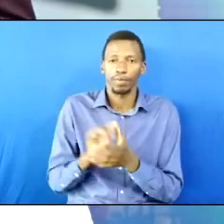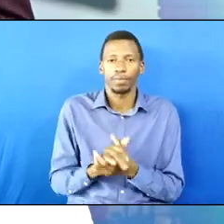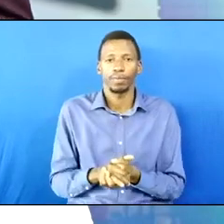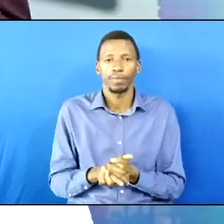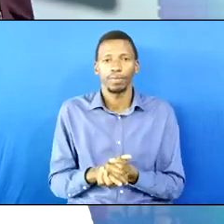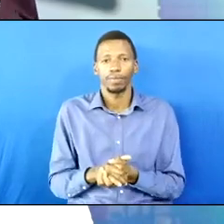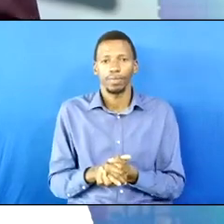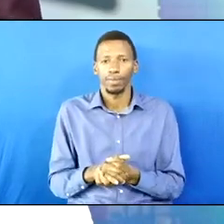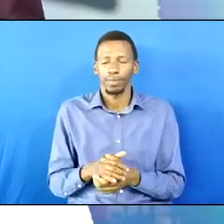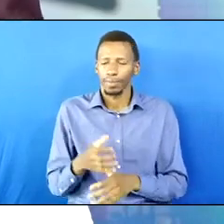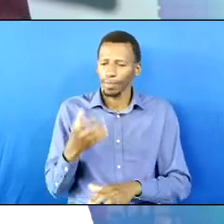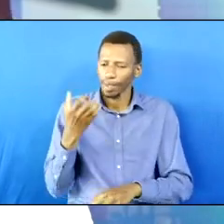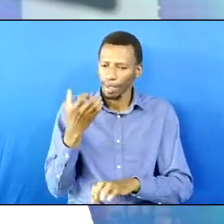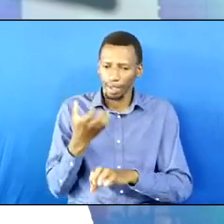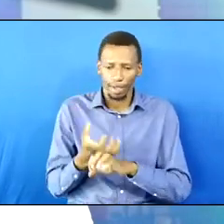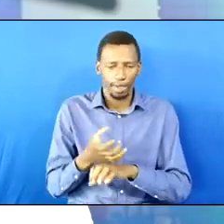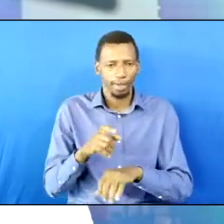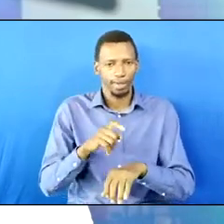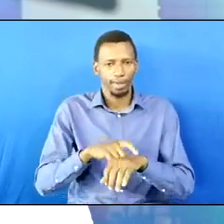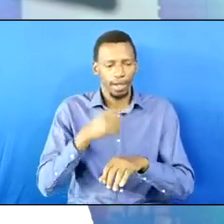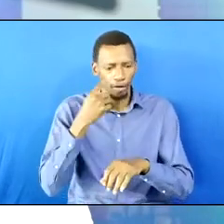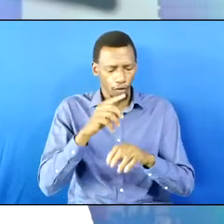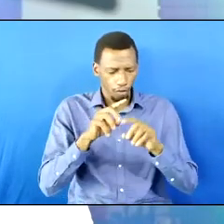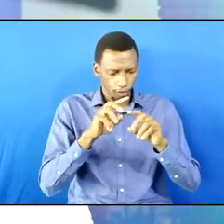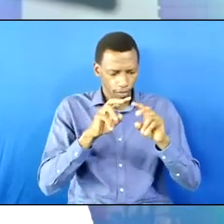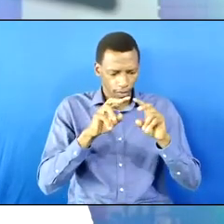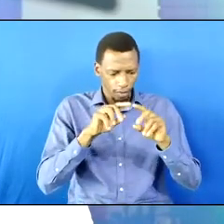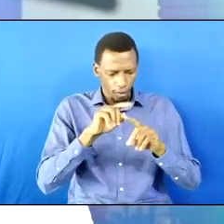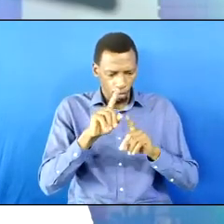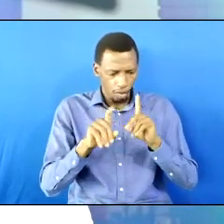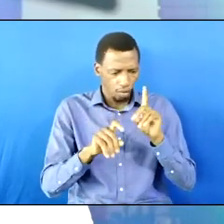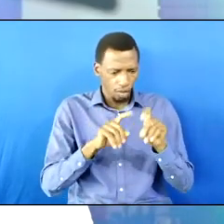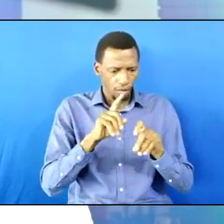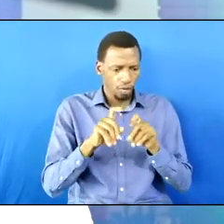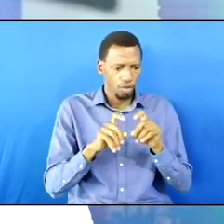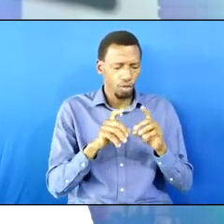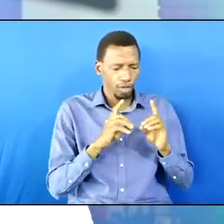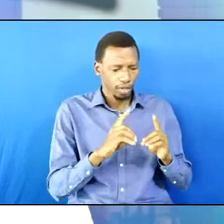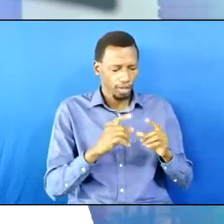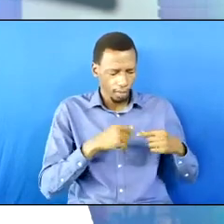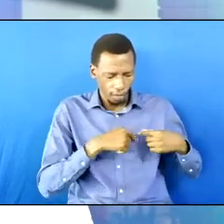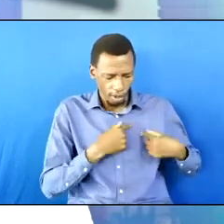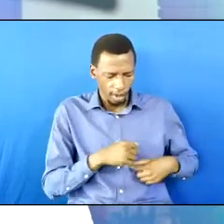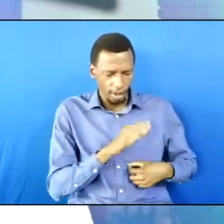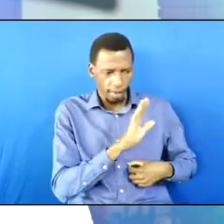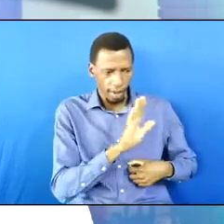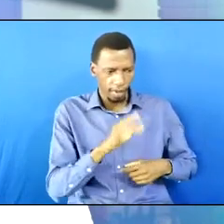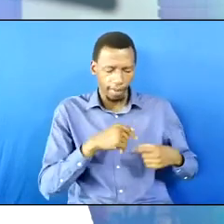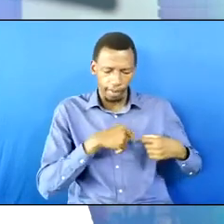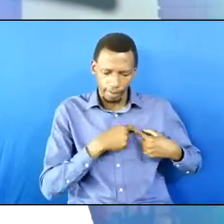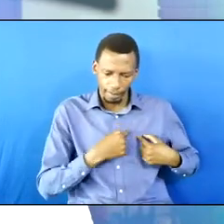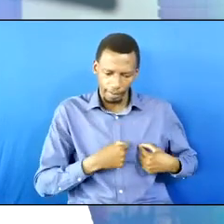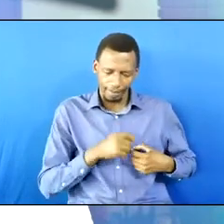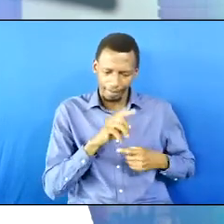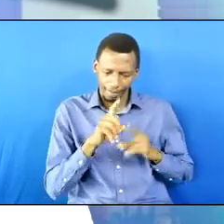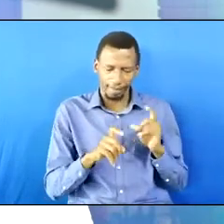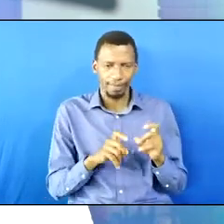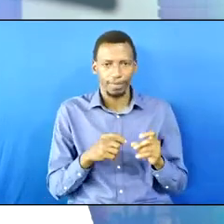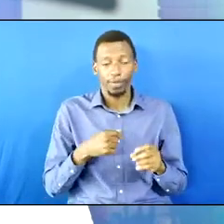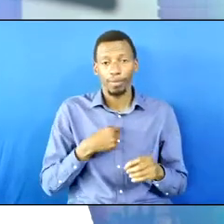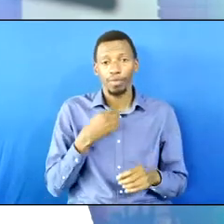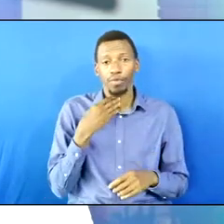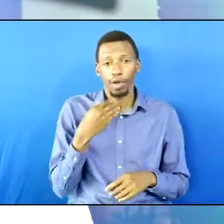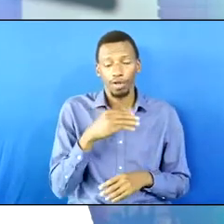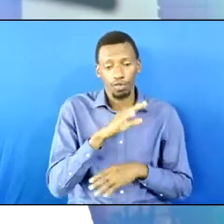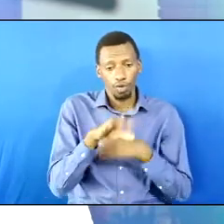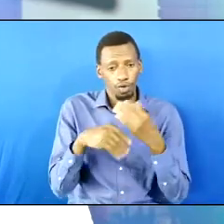It was a hard time of examination for the disciples of Jesus Christ. And this one is what I want us all to think, because maybe